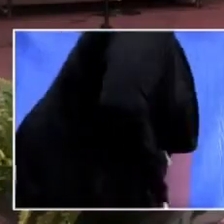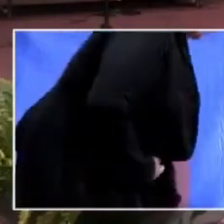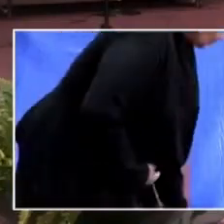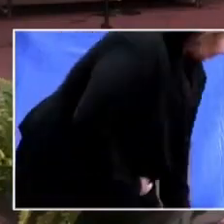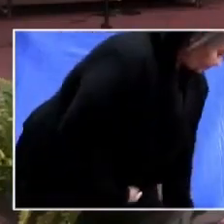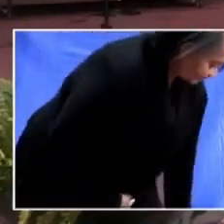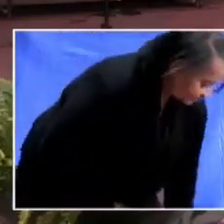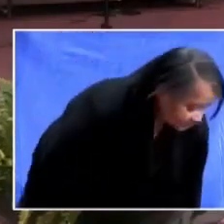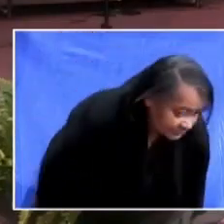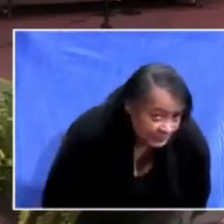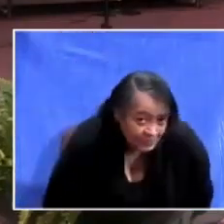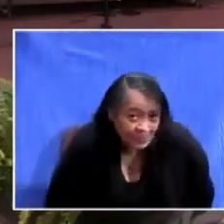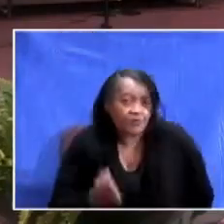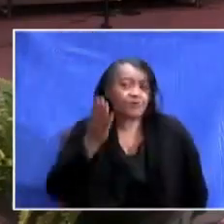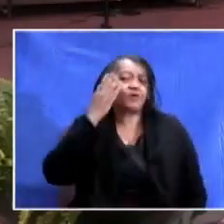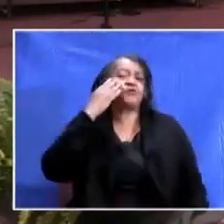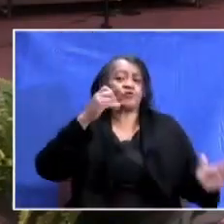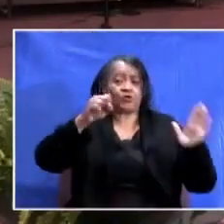because of holidays.